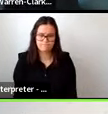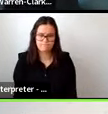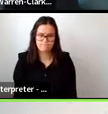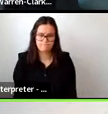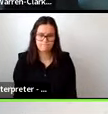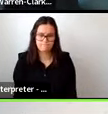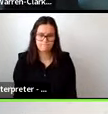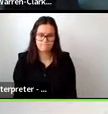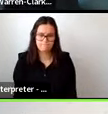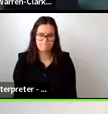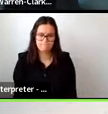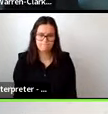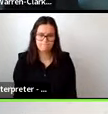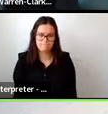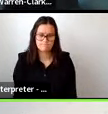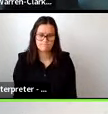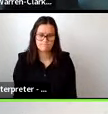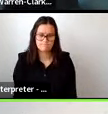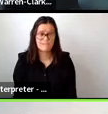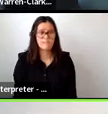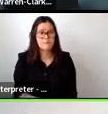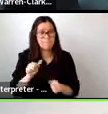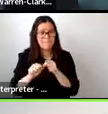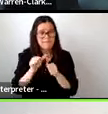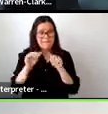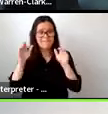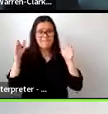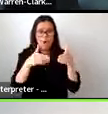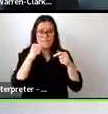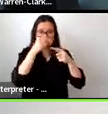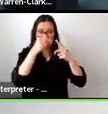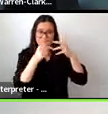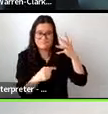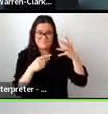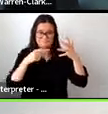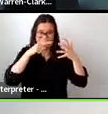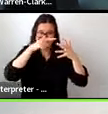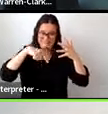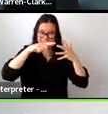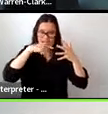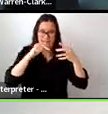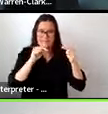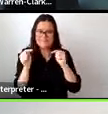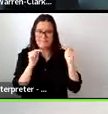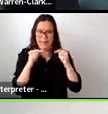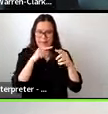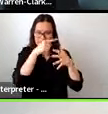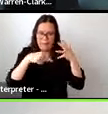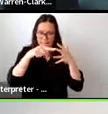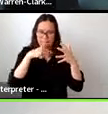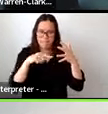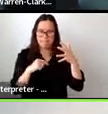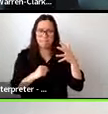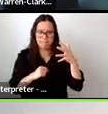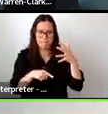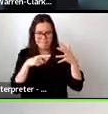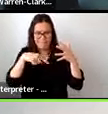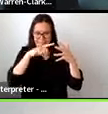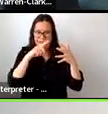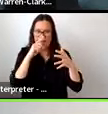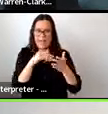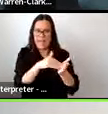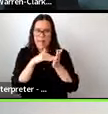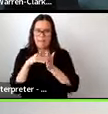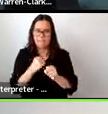those could be debated through the select committees to actually producing a really good bill, which would